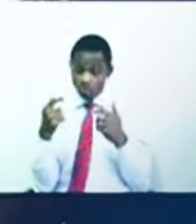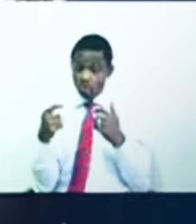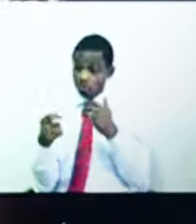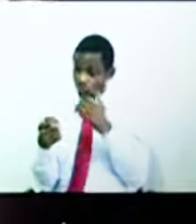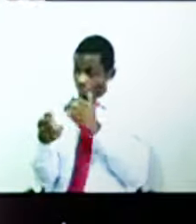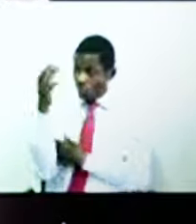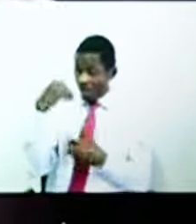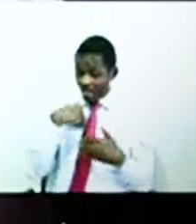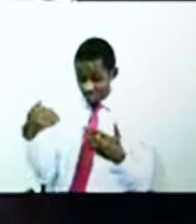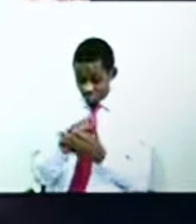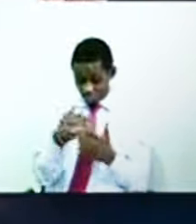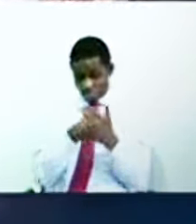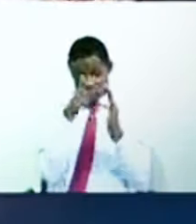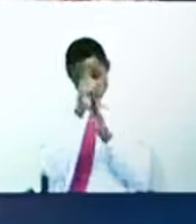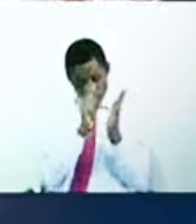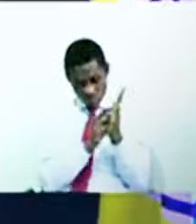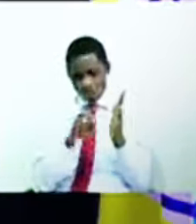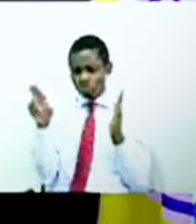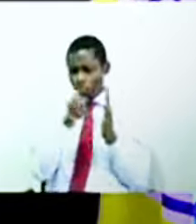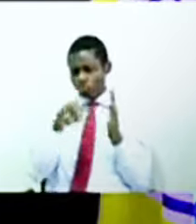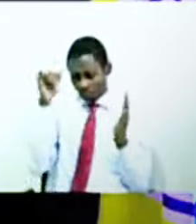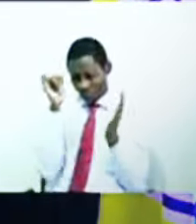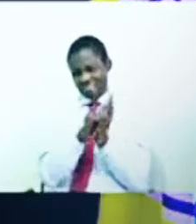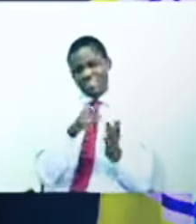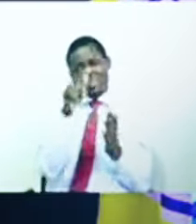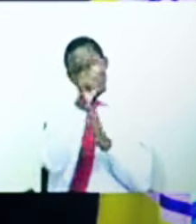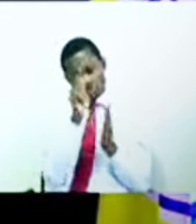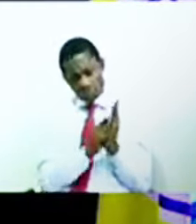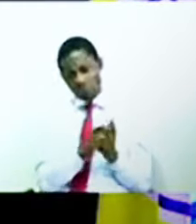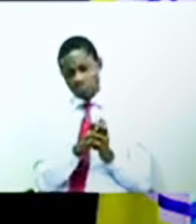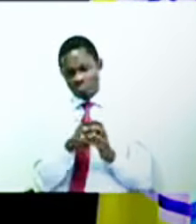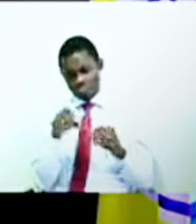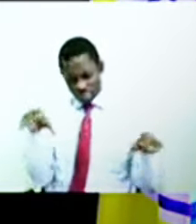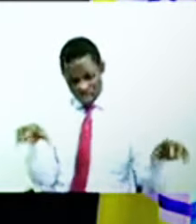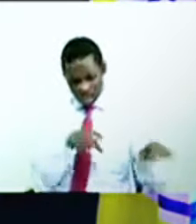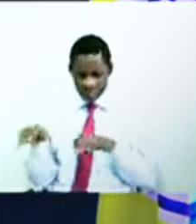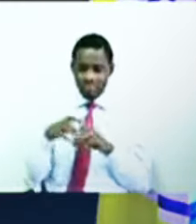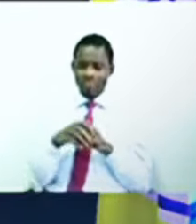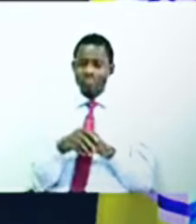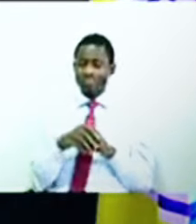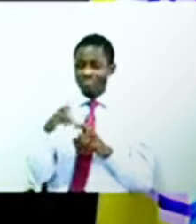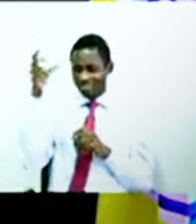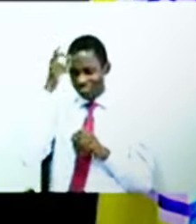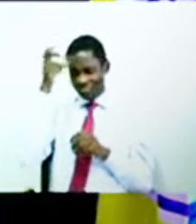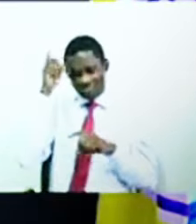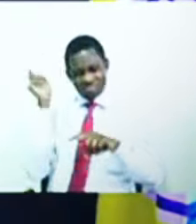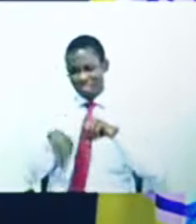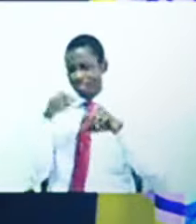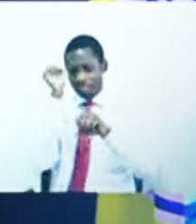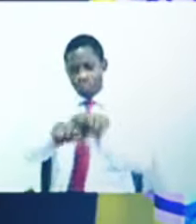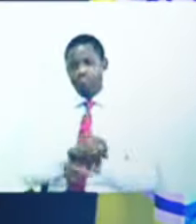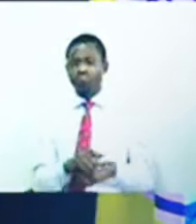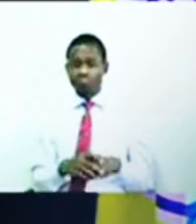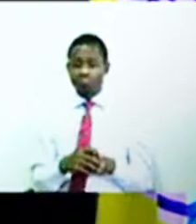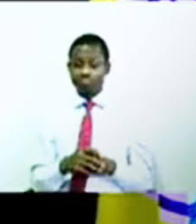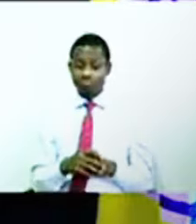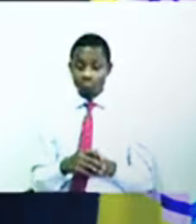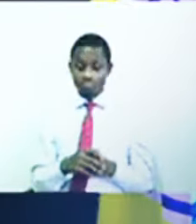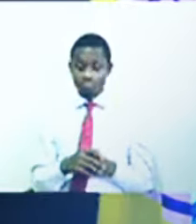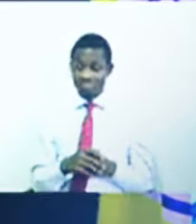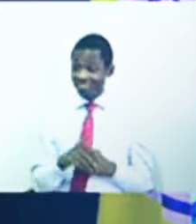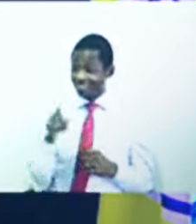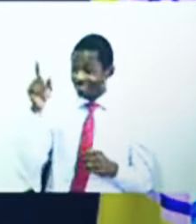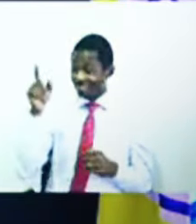yejuma. You see, there was a day, some period in my life. A mribia a trim on my brabum. I was still a